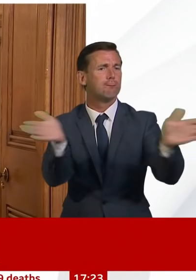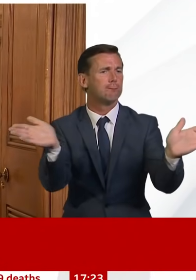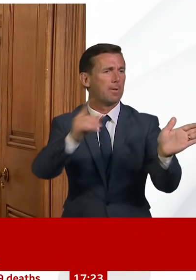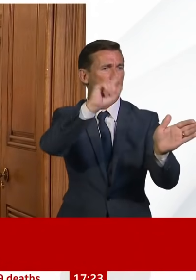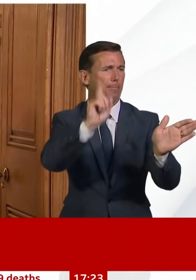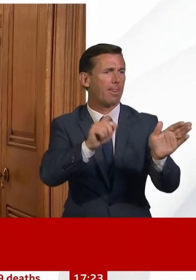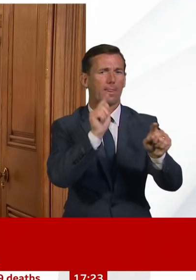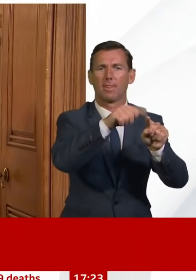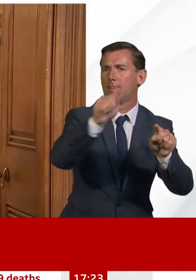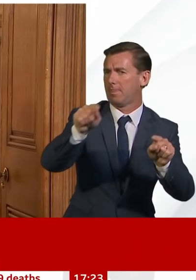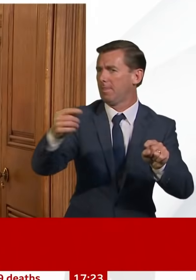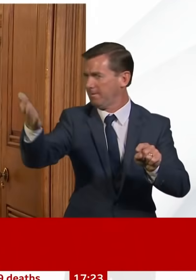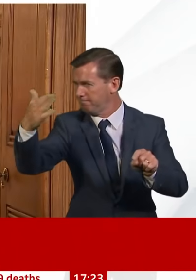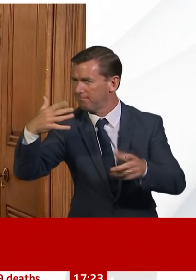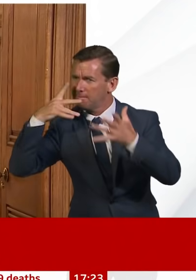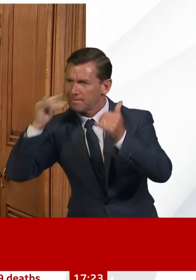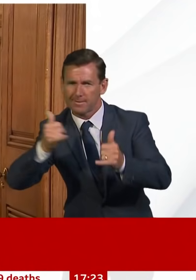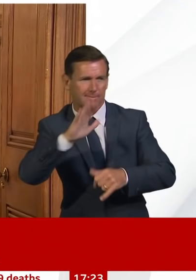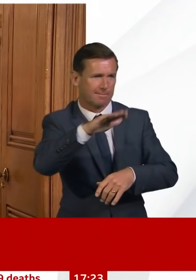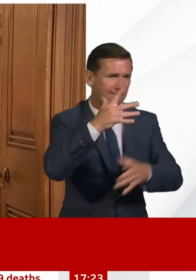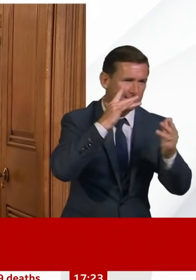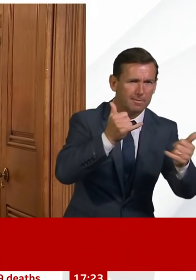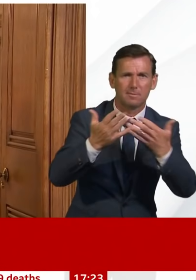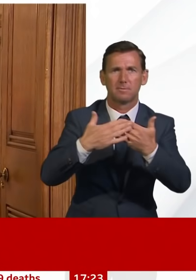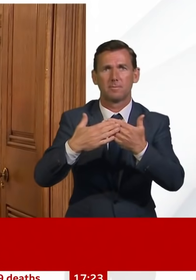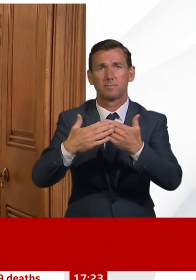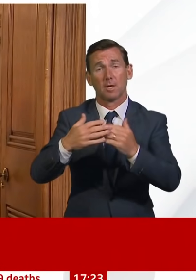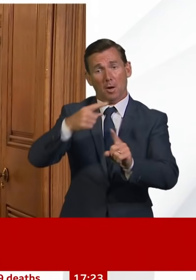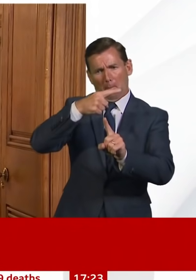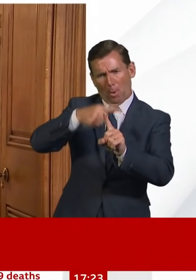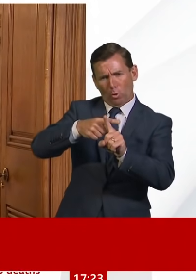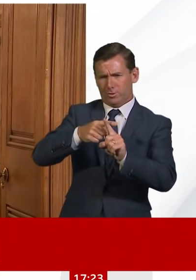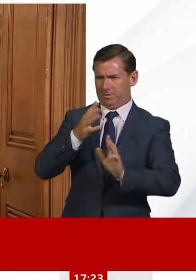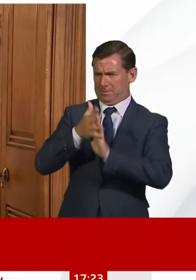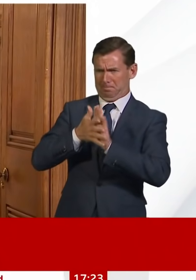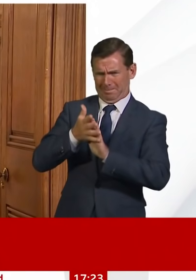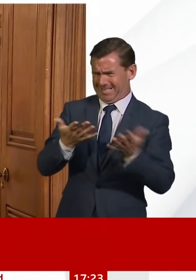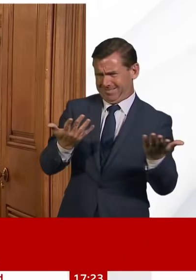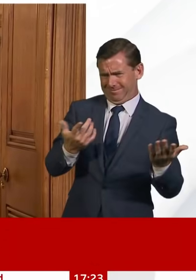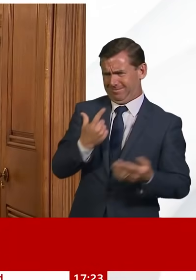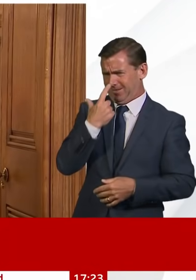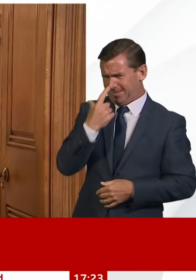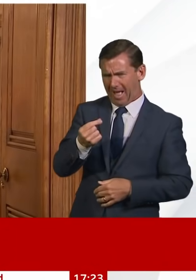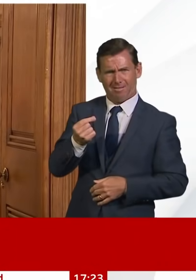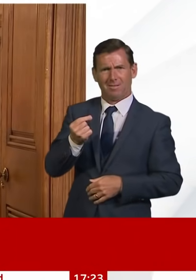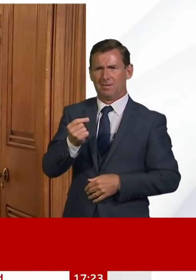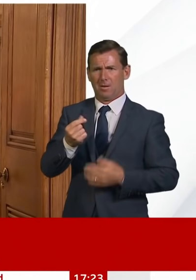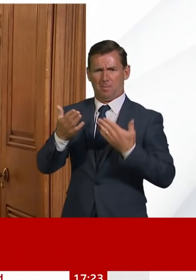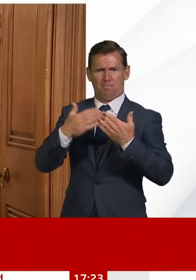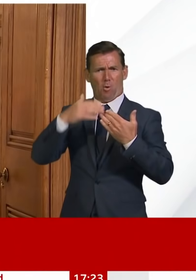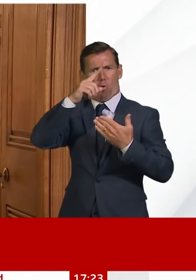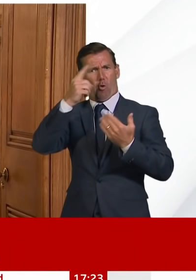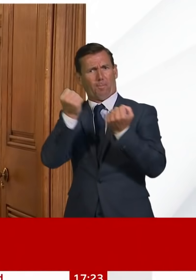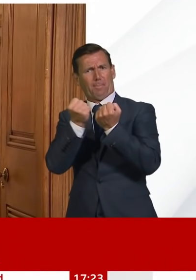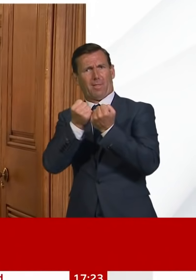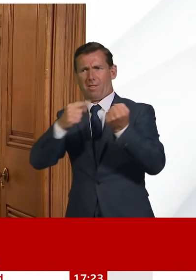by, and also, exactly as you say, increase the availability to more people, make it